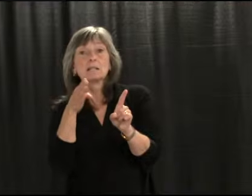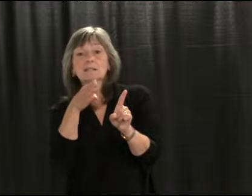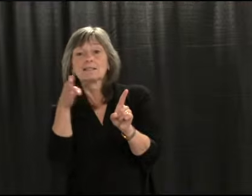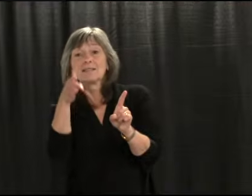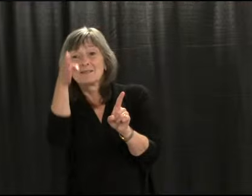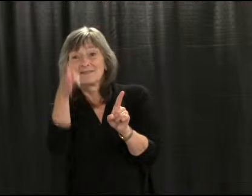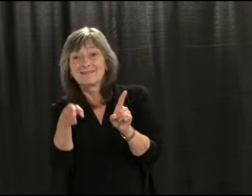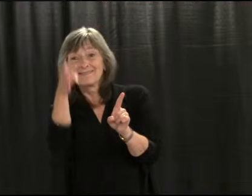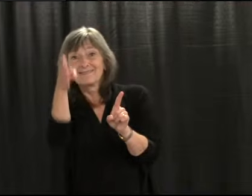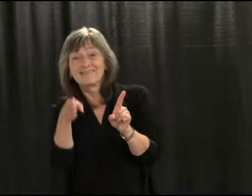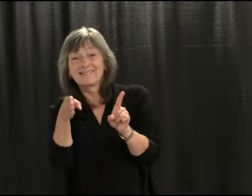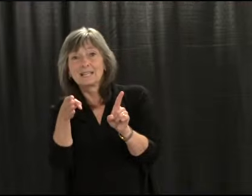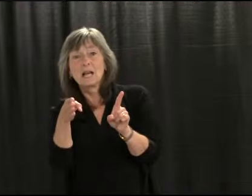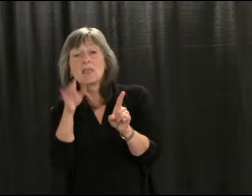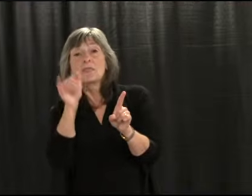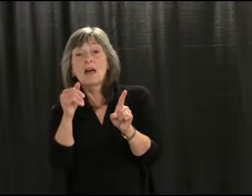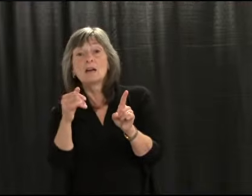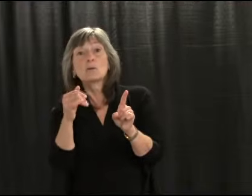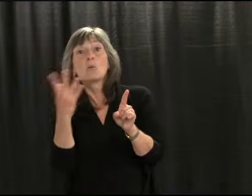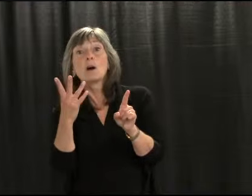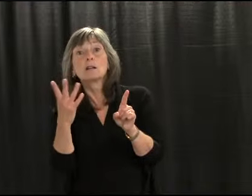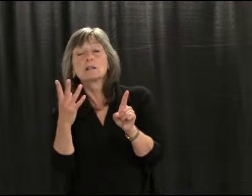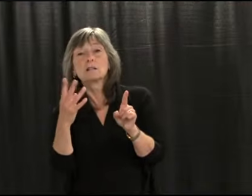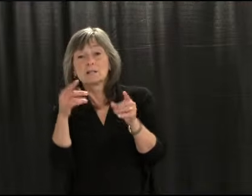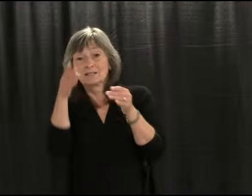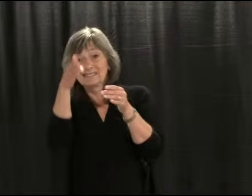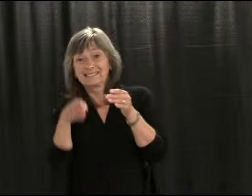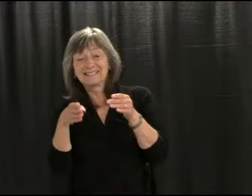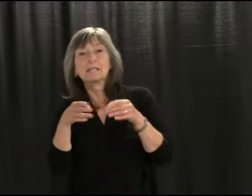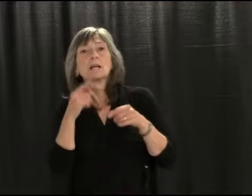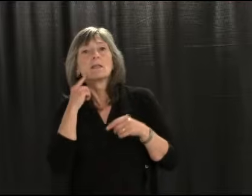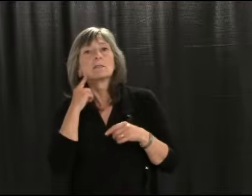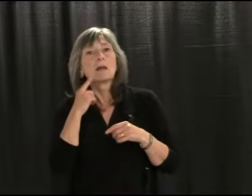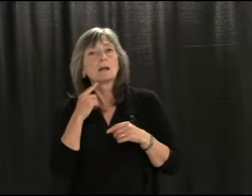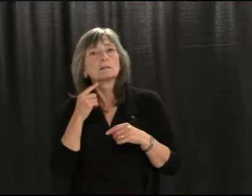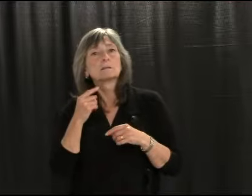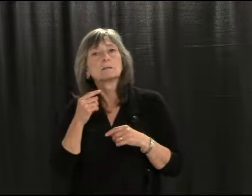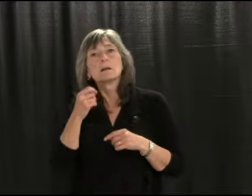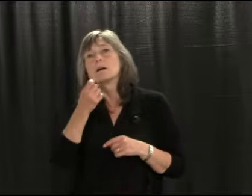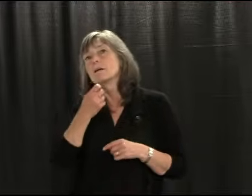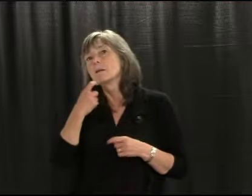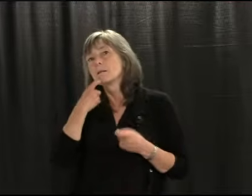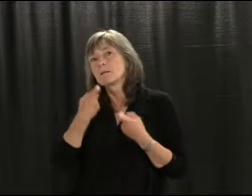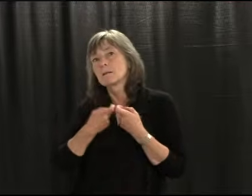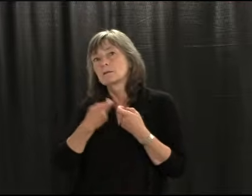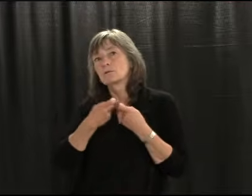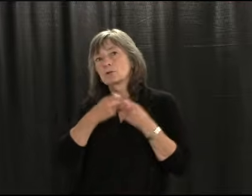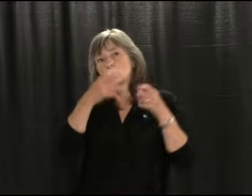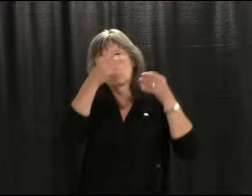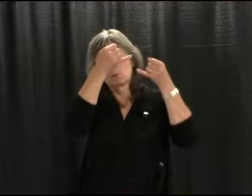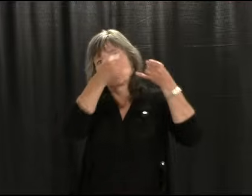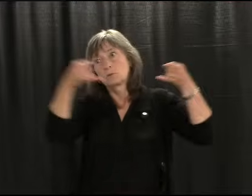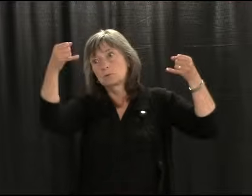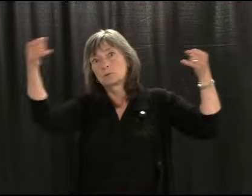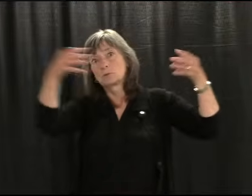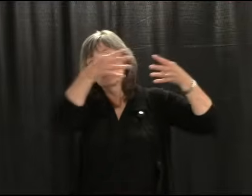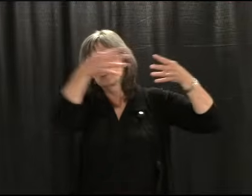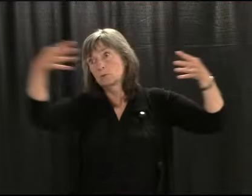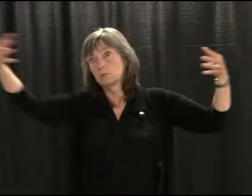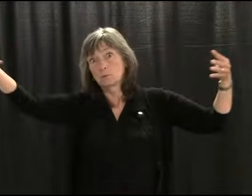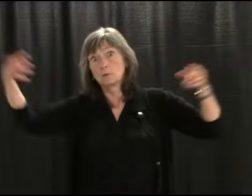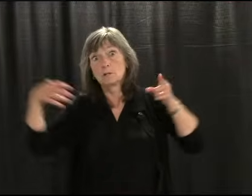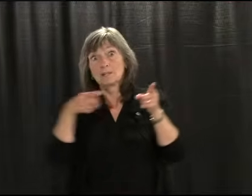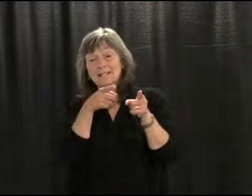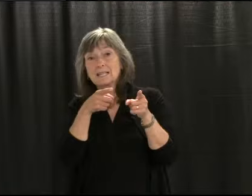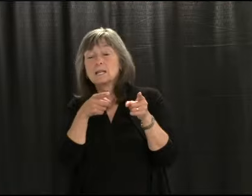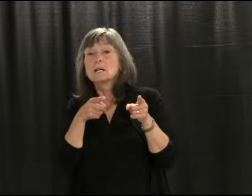on the map will be transmission lines. So there was a chance that we would have had to cut the power to those transmission lines